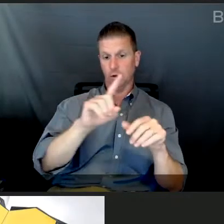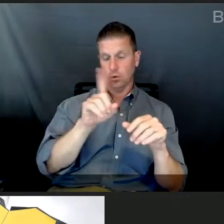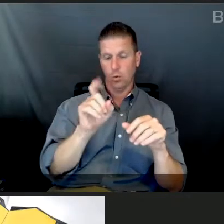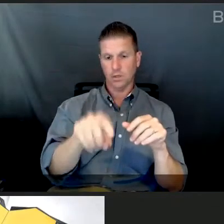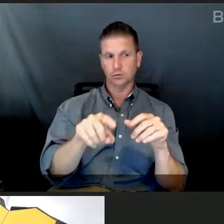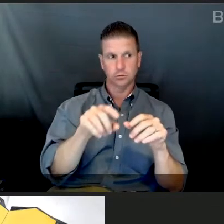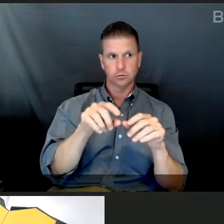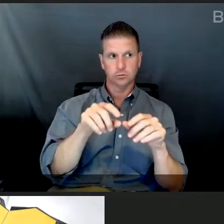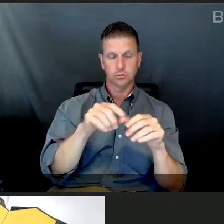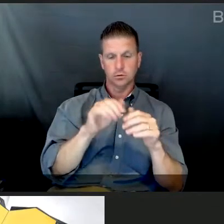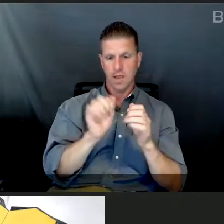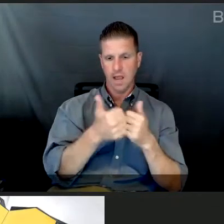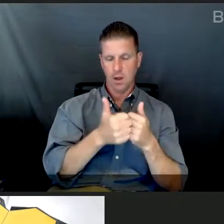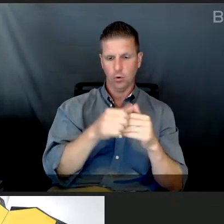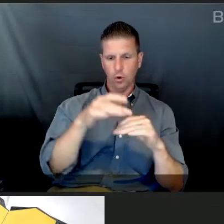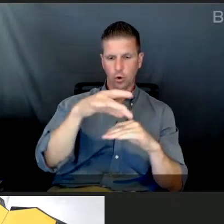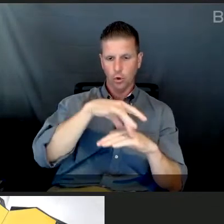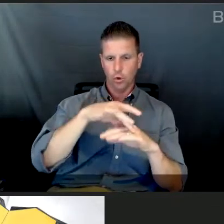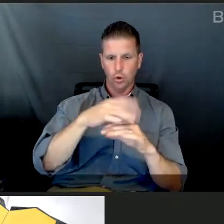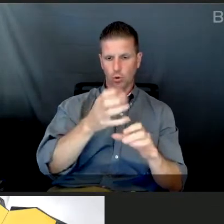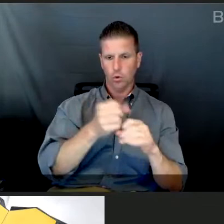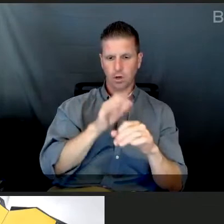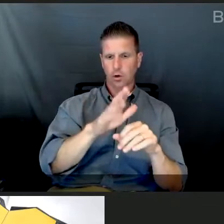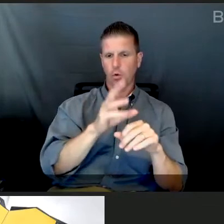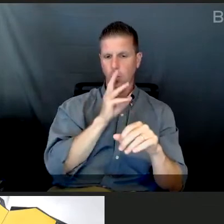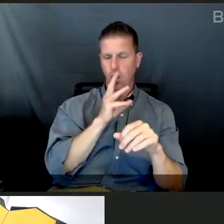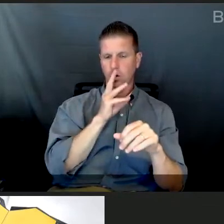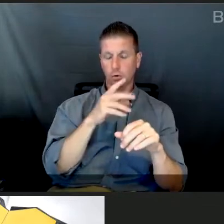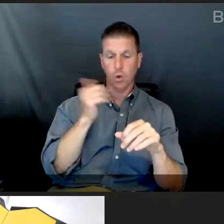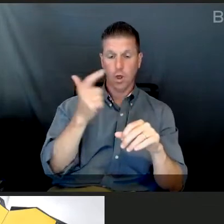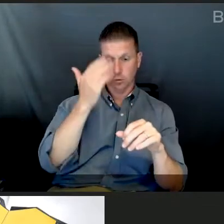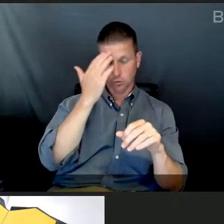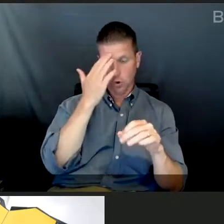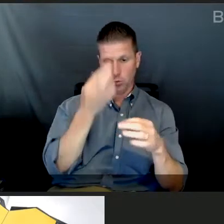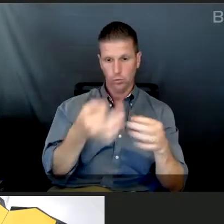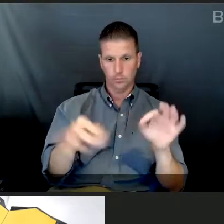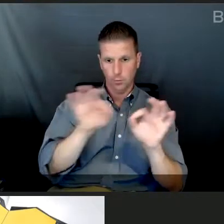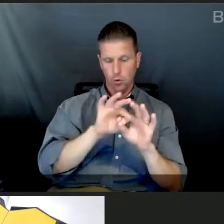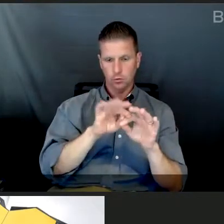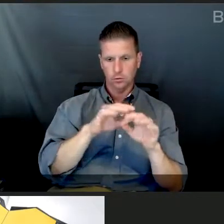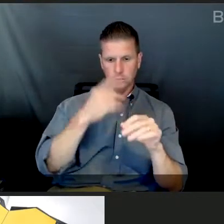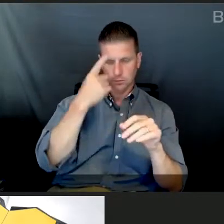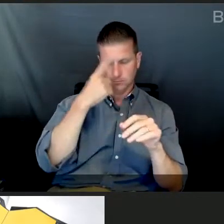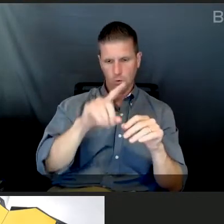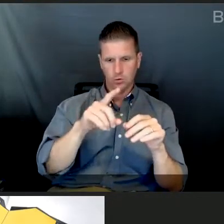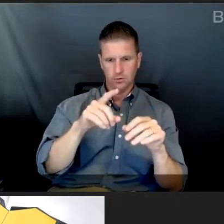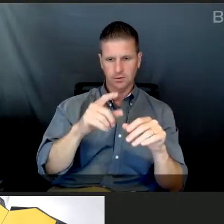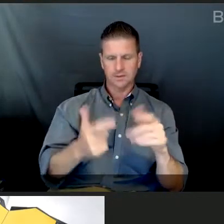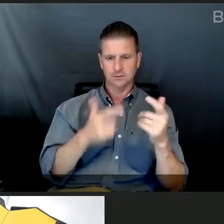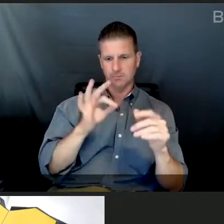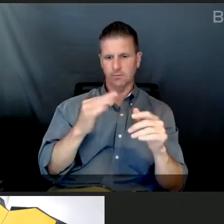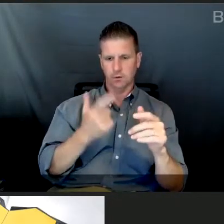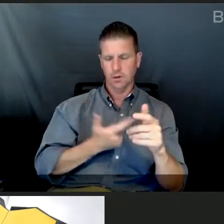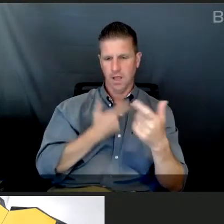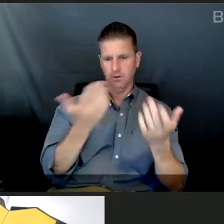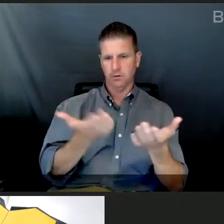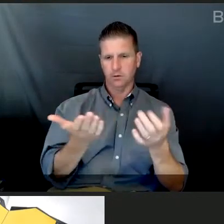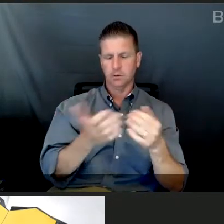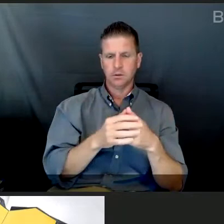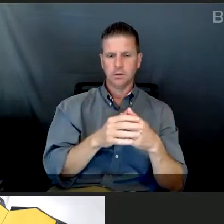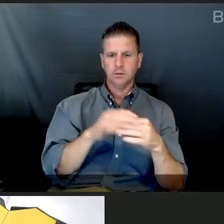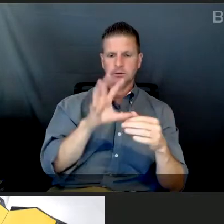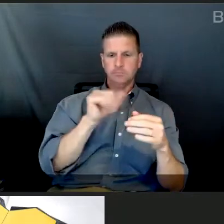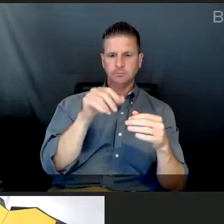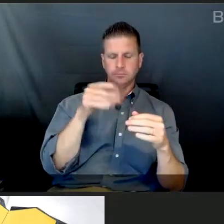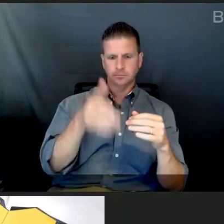how the Earth acquired its water, which we all know is really important for the existence of life here. And this